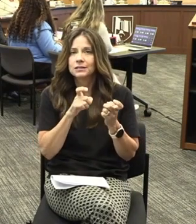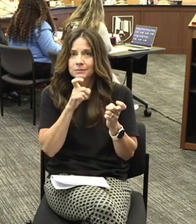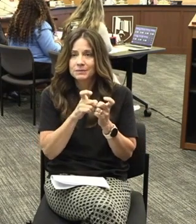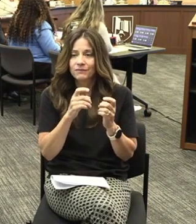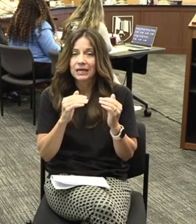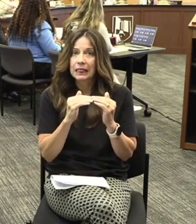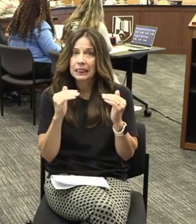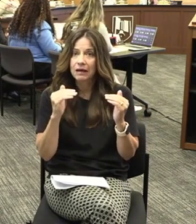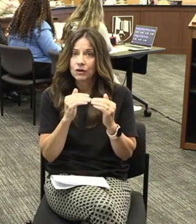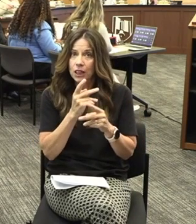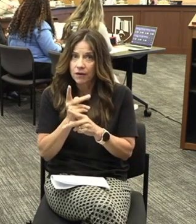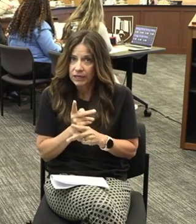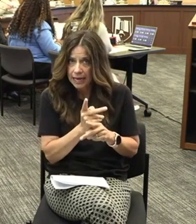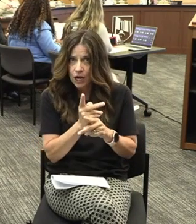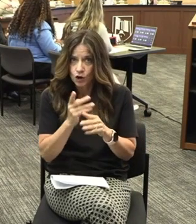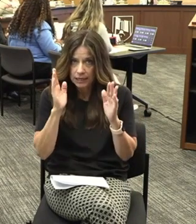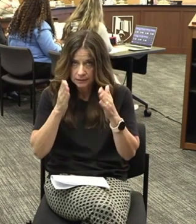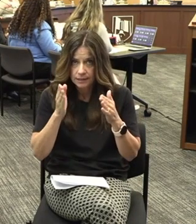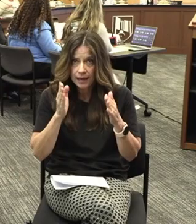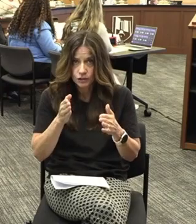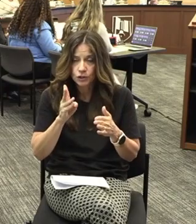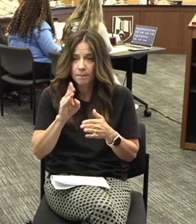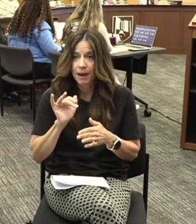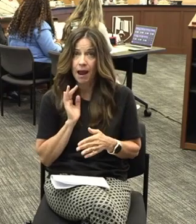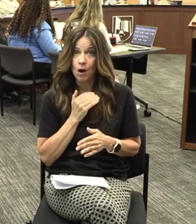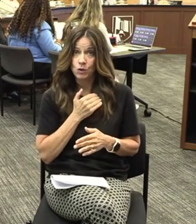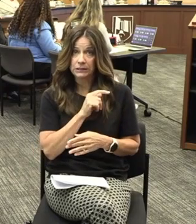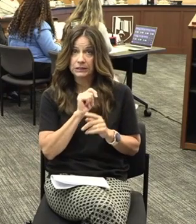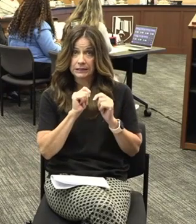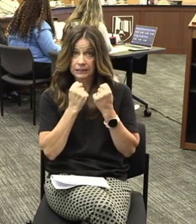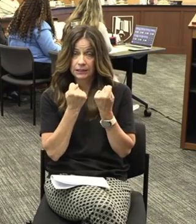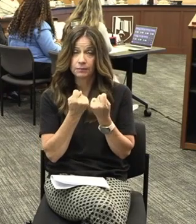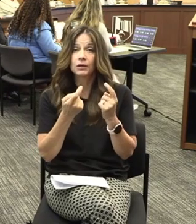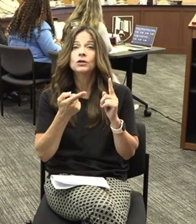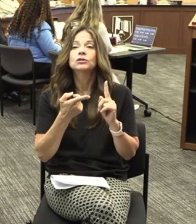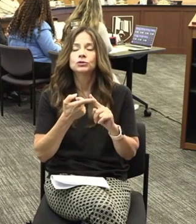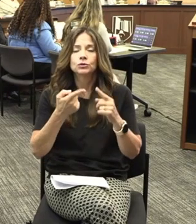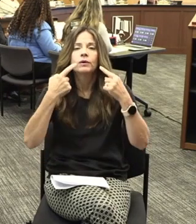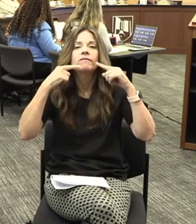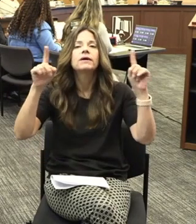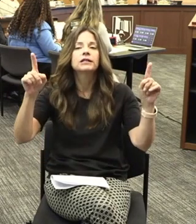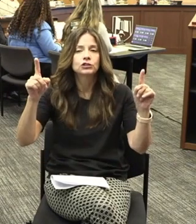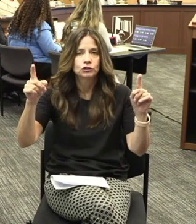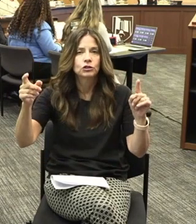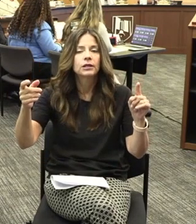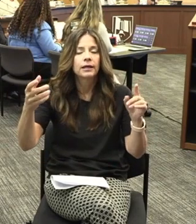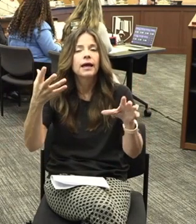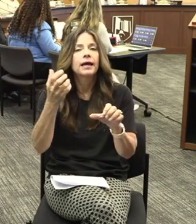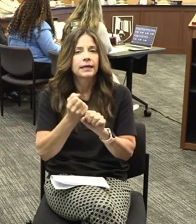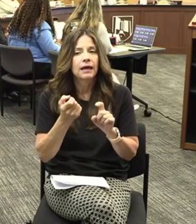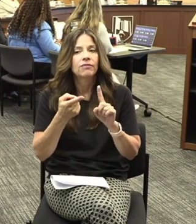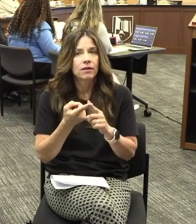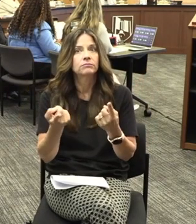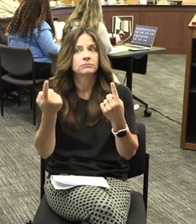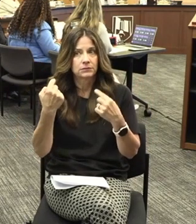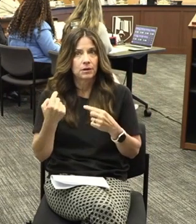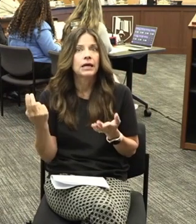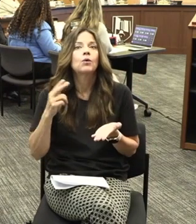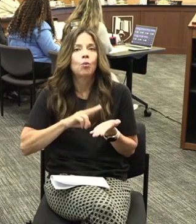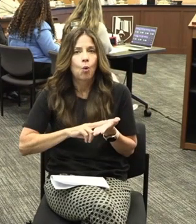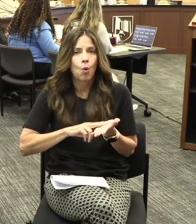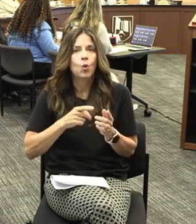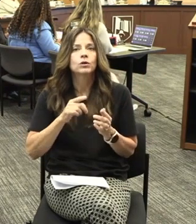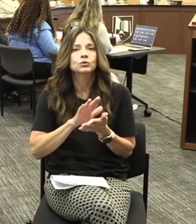care and attention by our team to eventually get them to that matriculate and